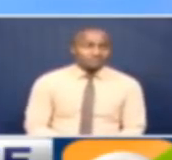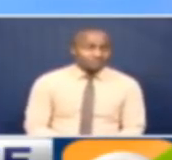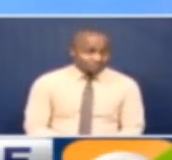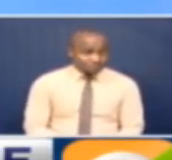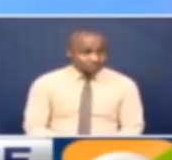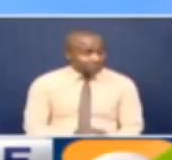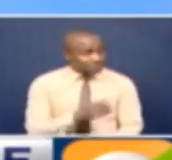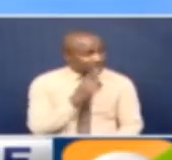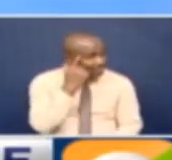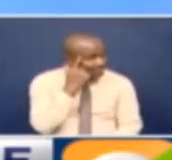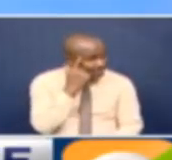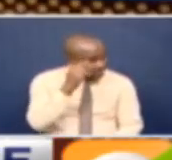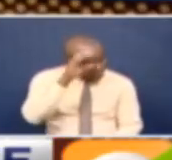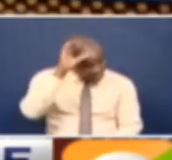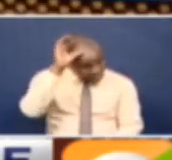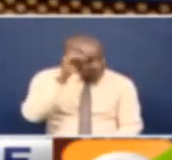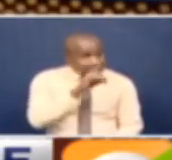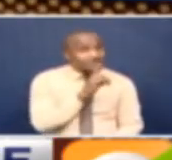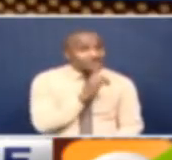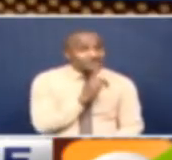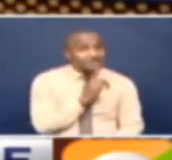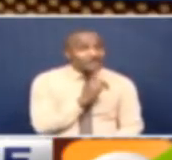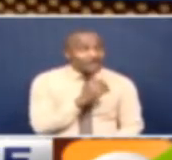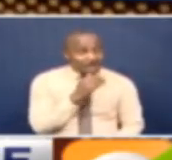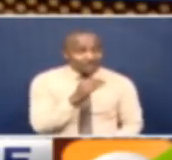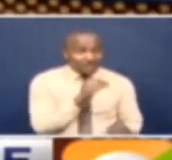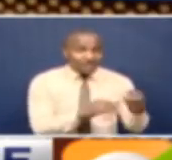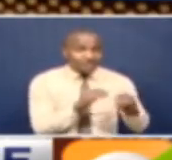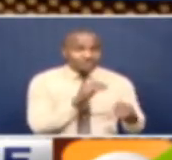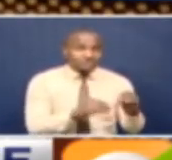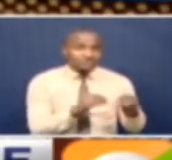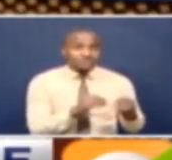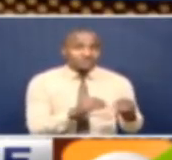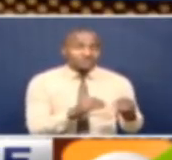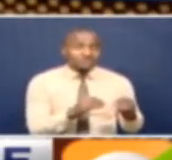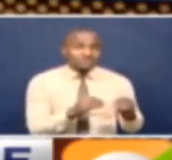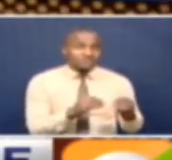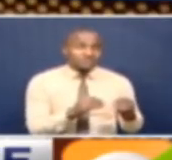think I heard Chebukati say after the elections is that he opened up